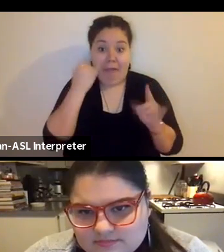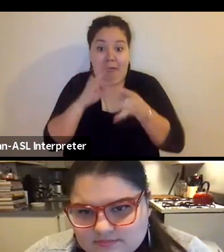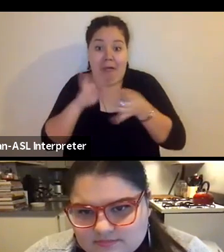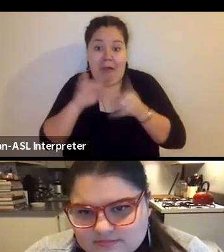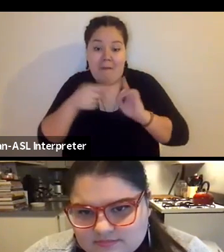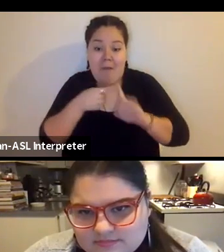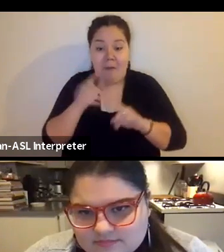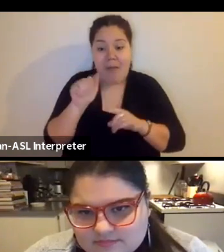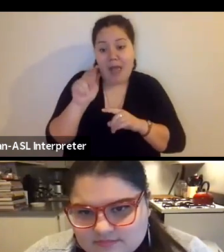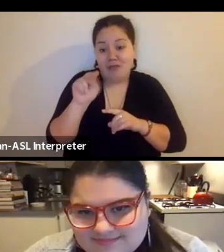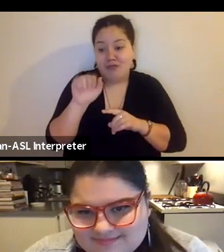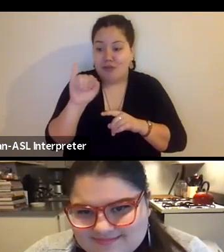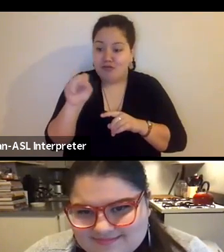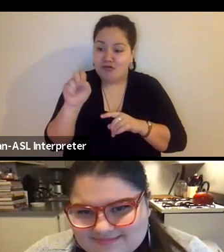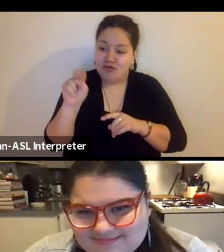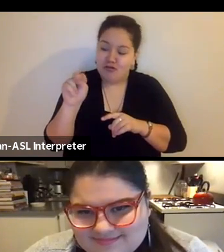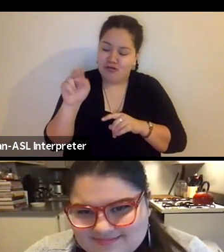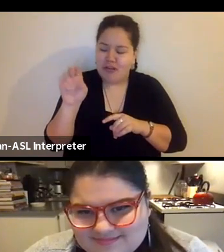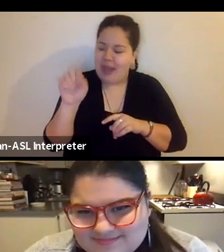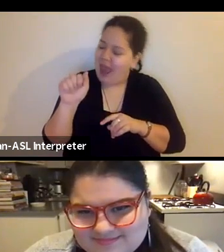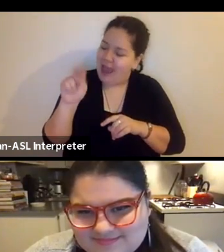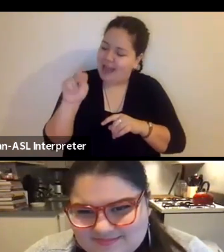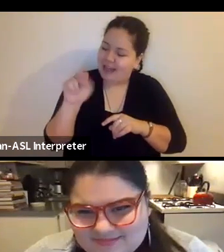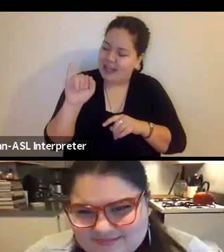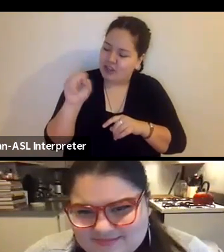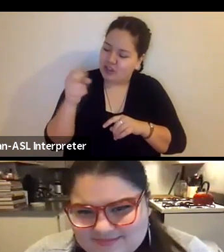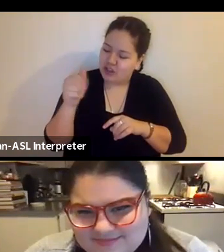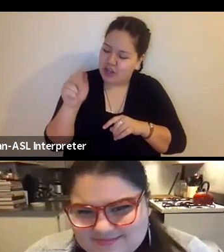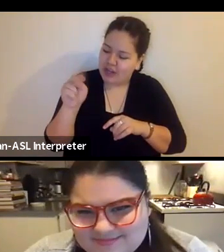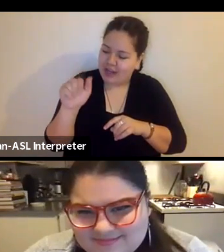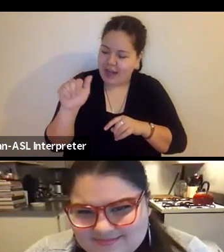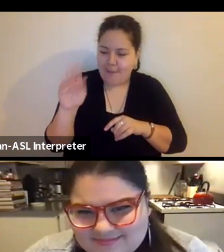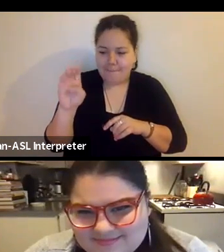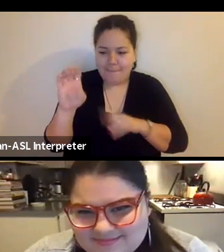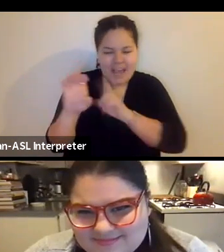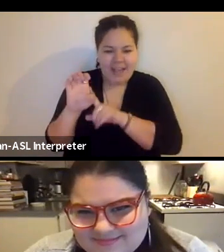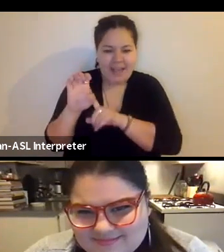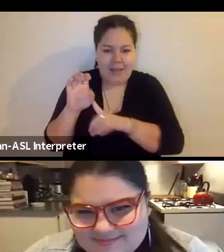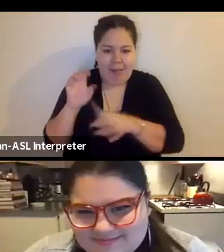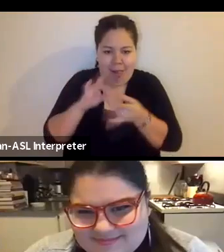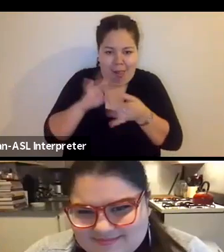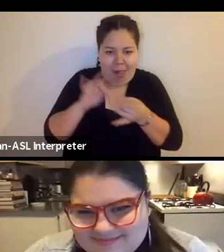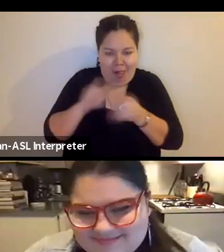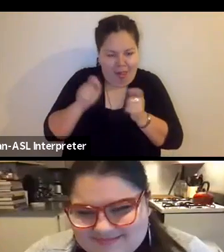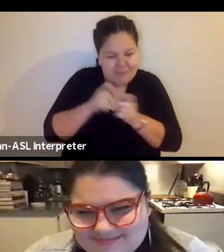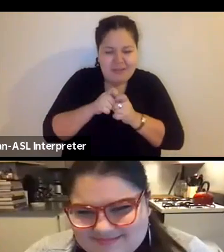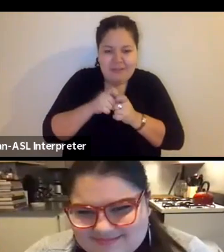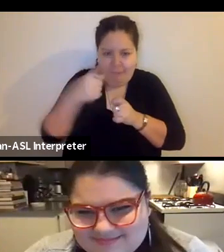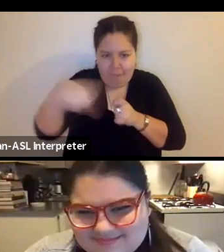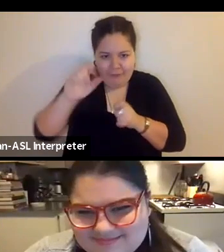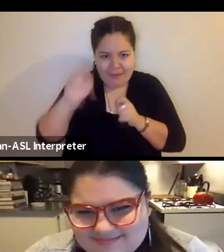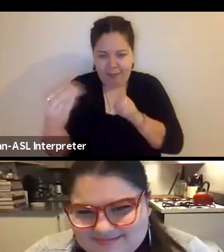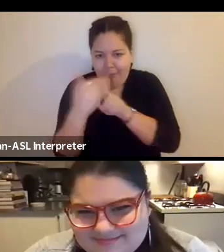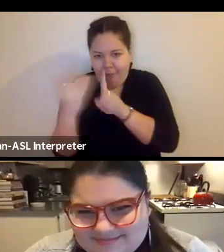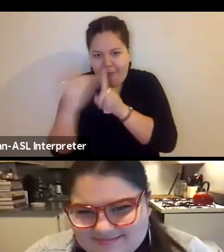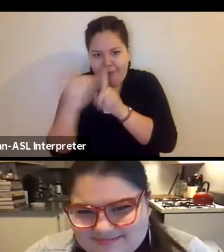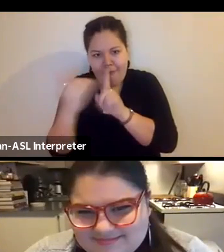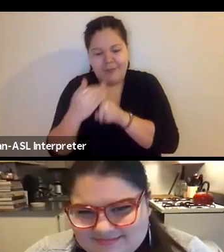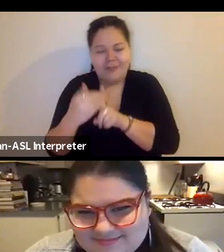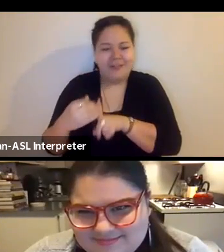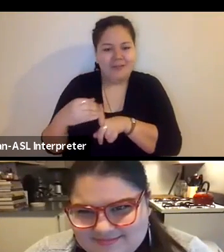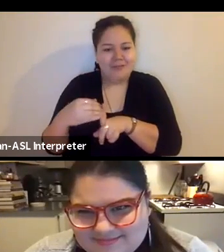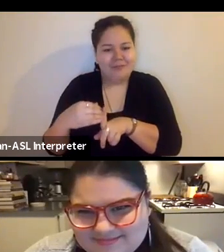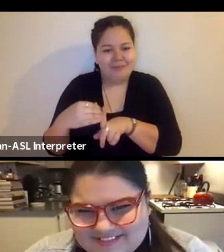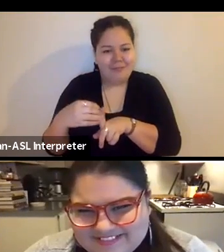me and just, you know, give me a virtual punch in the nose. Say, wake up, Jill. There's other of us. We also have